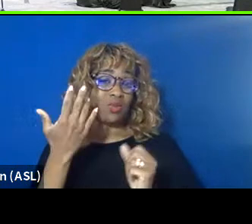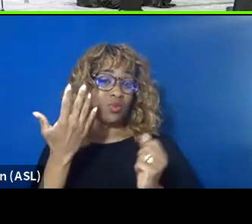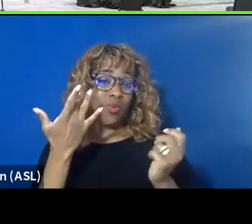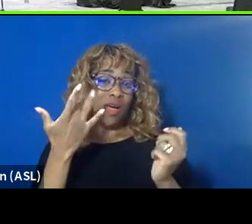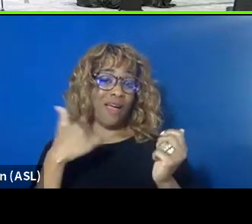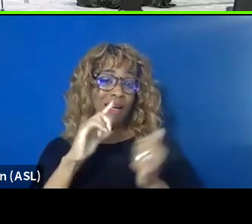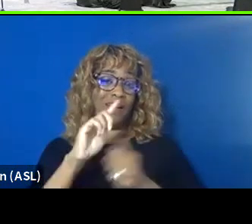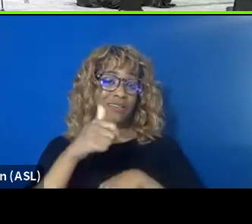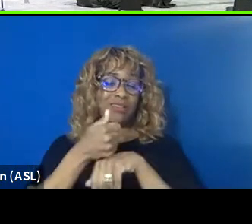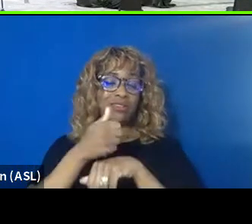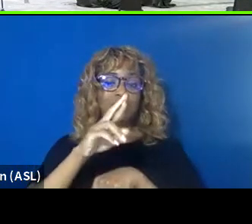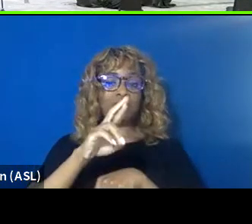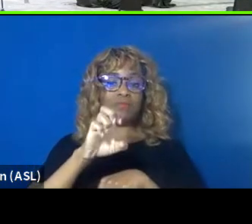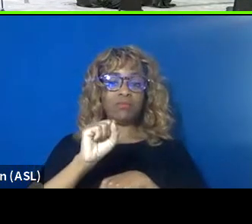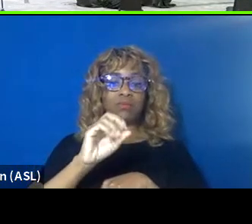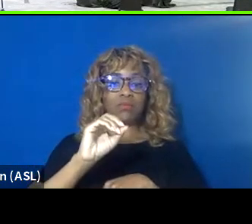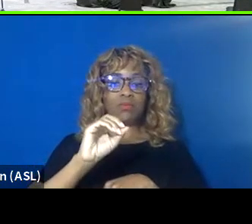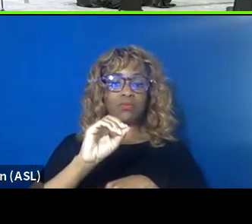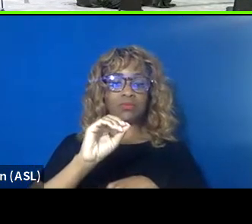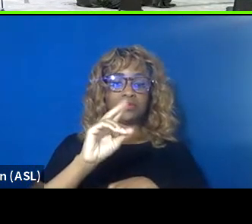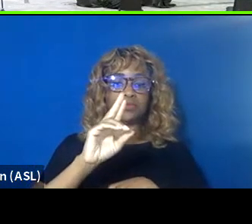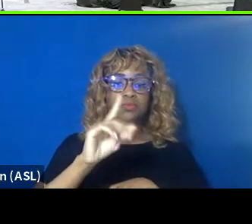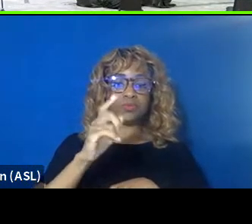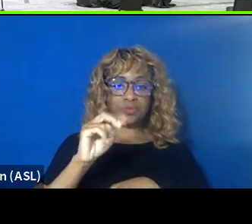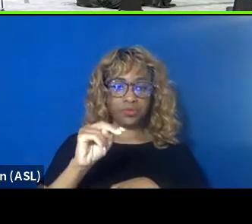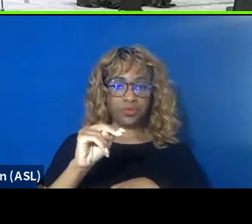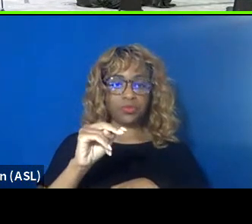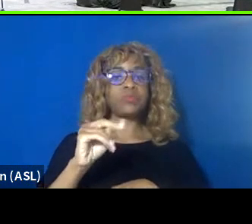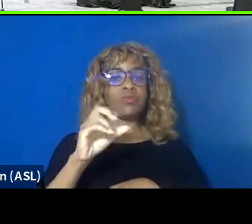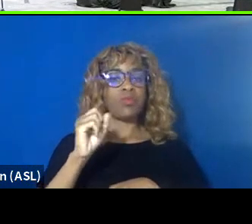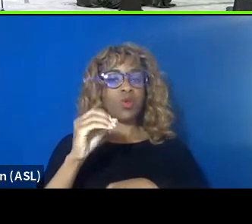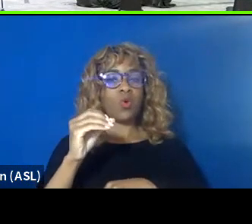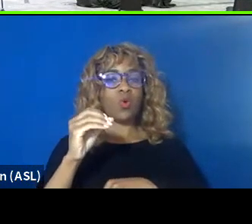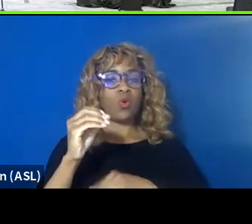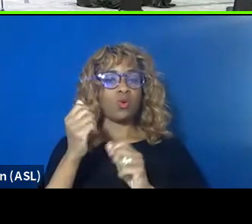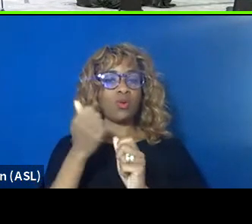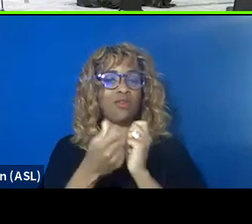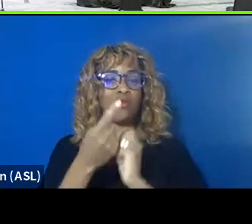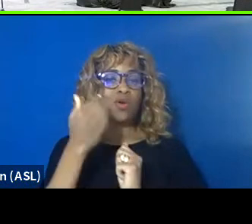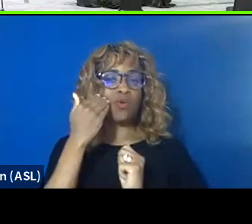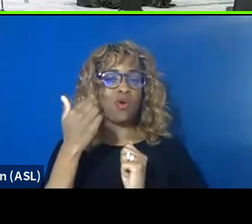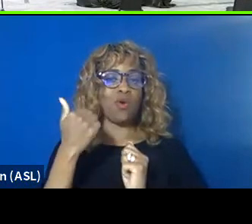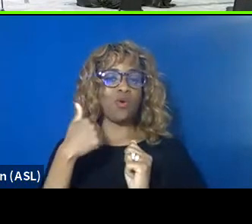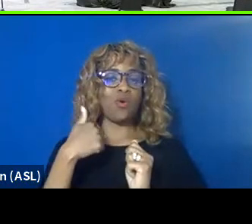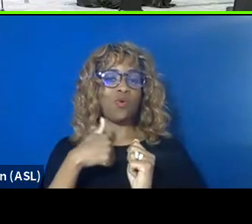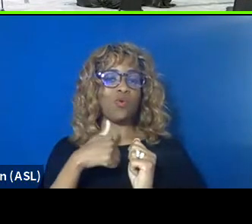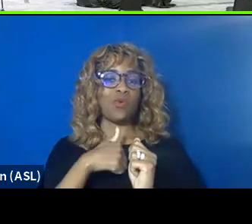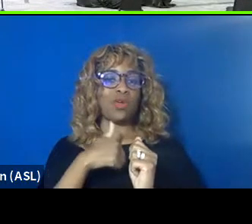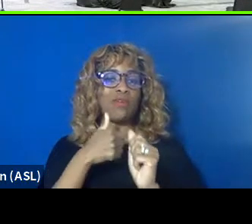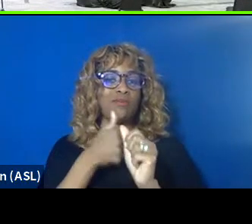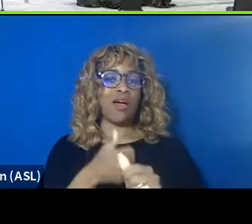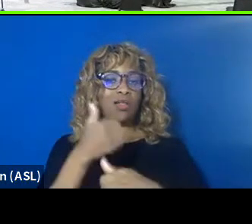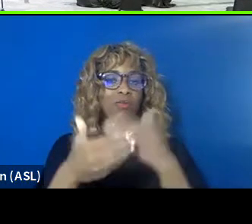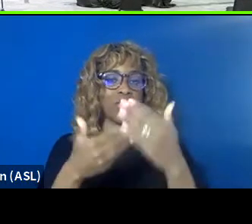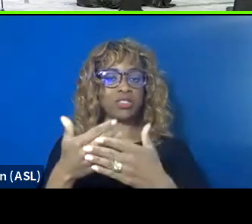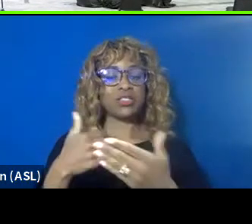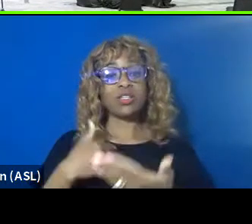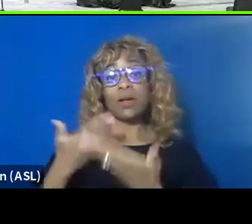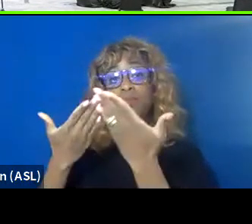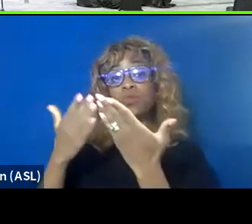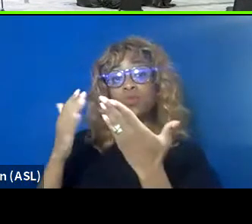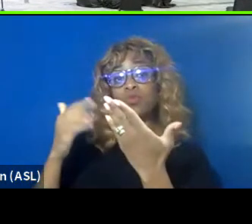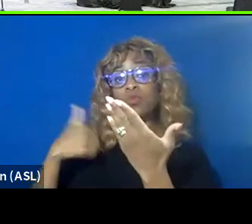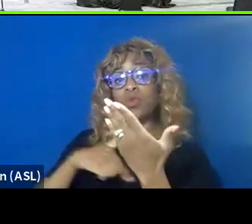resolution to document that this is the process that we're following. I'll move that we accept the resolution as presented. I'll second